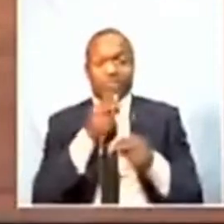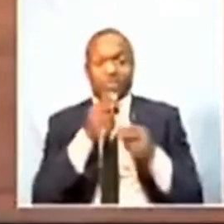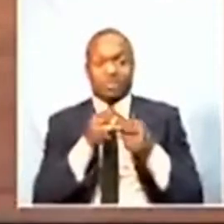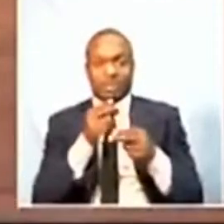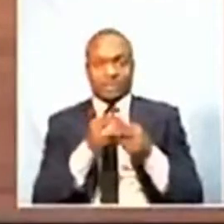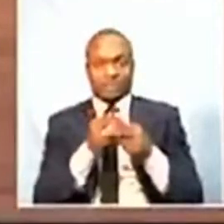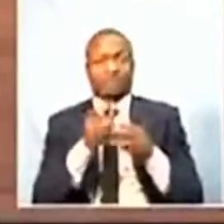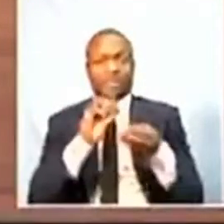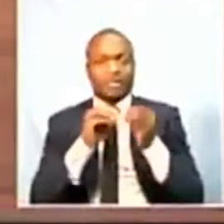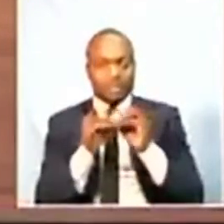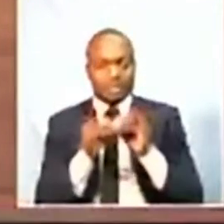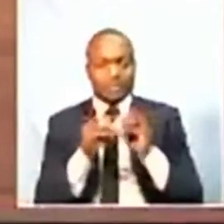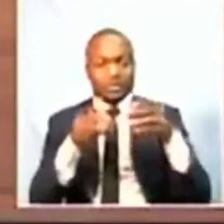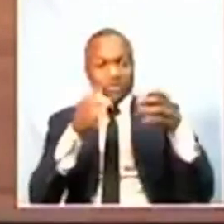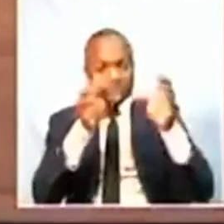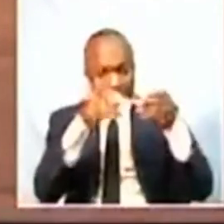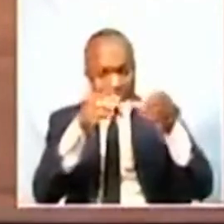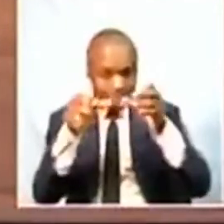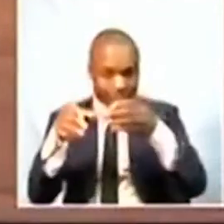Yes, yes.